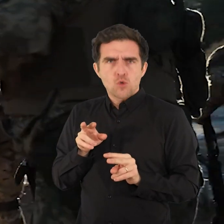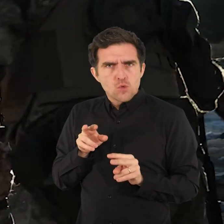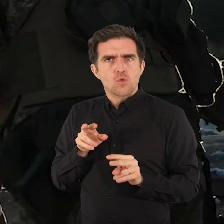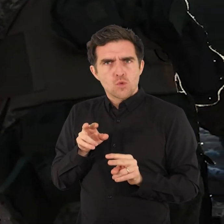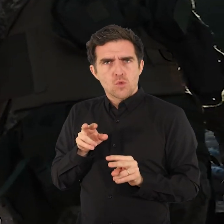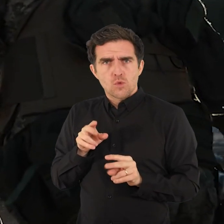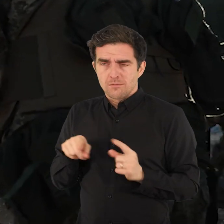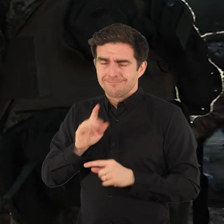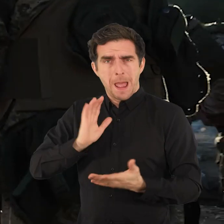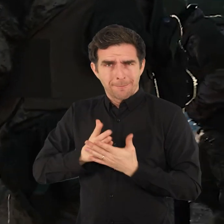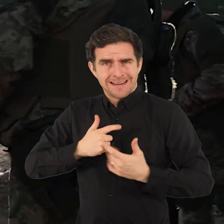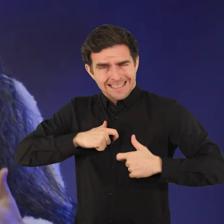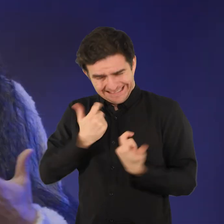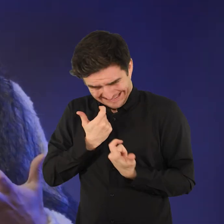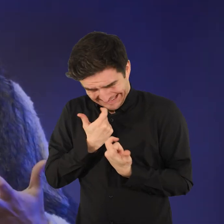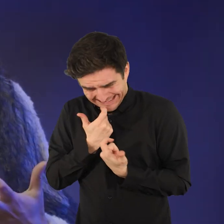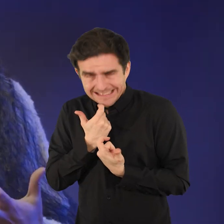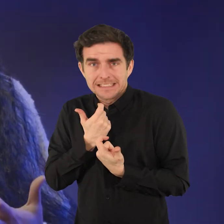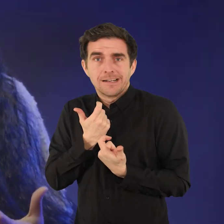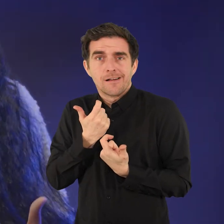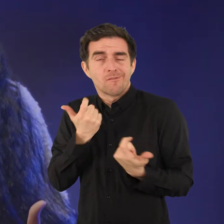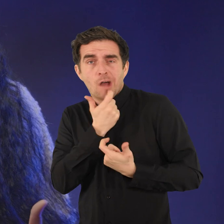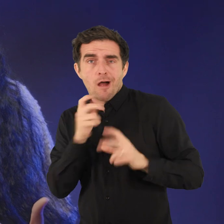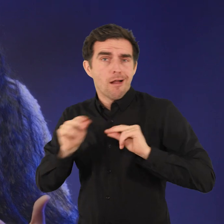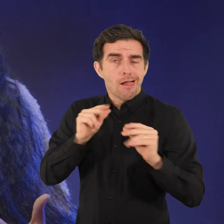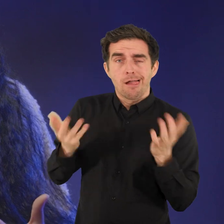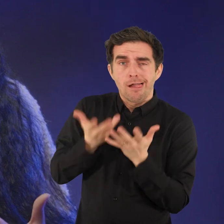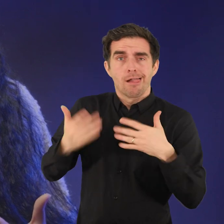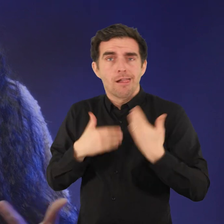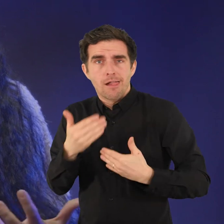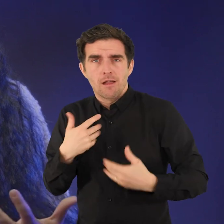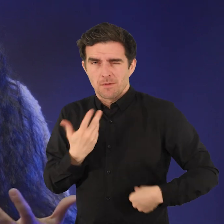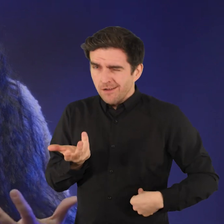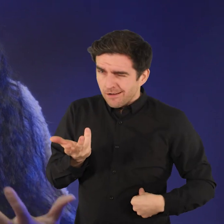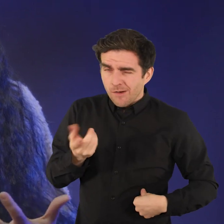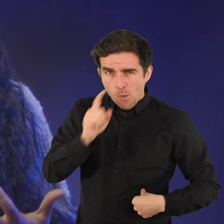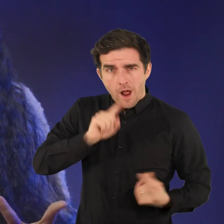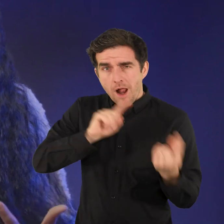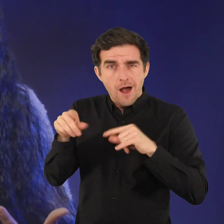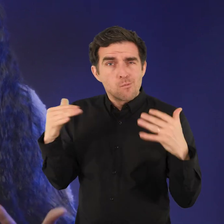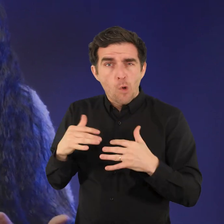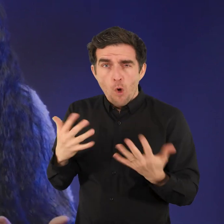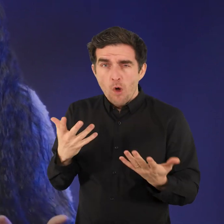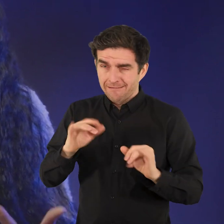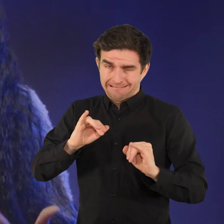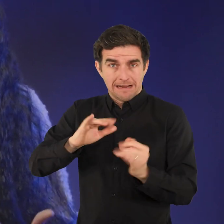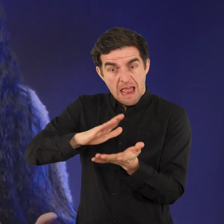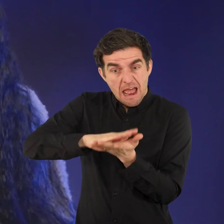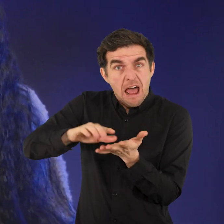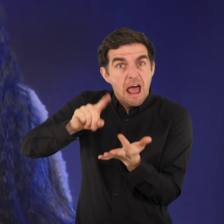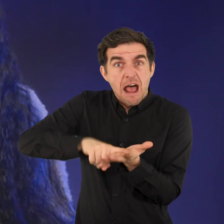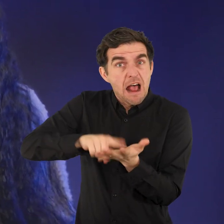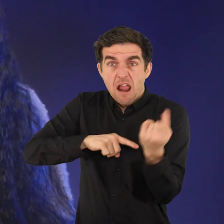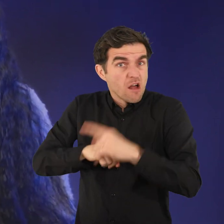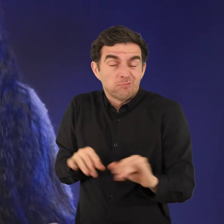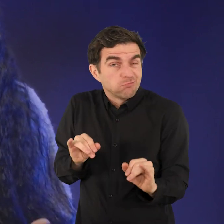them like genuinely laughing and having like a fun conversation. And I'm like, you're gonna go back to war, you're gonna go back to